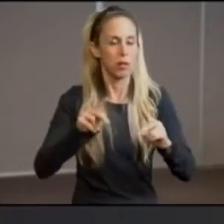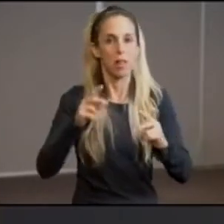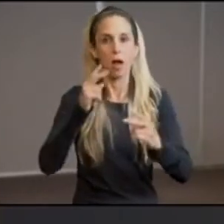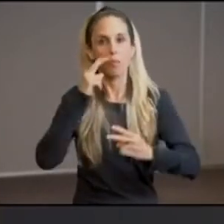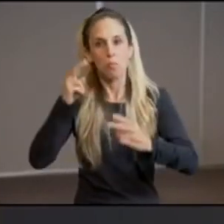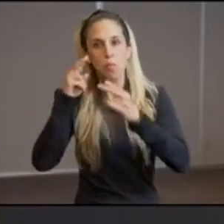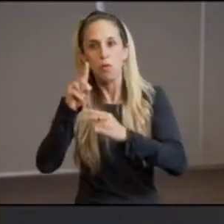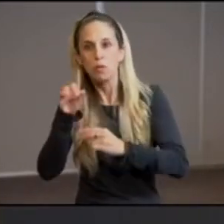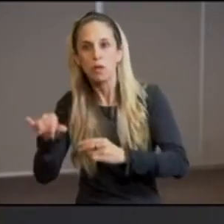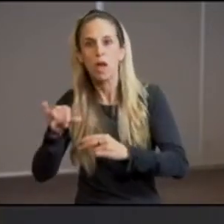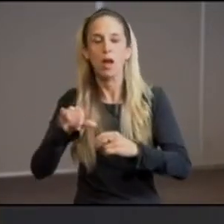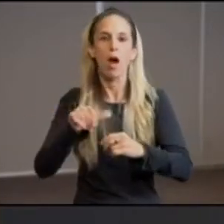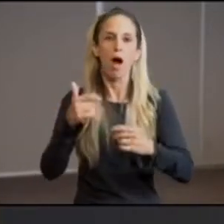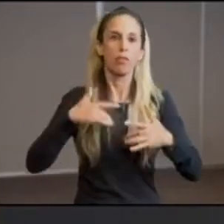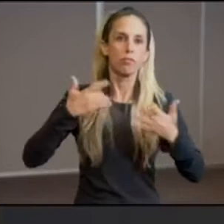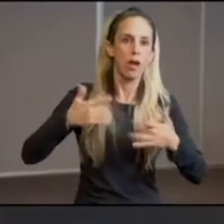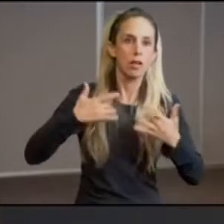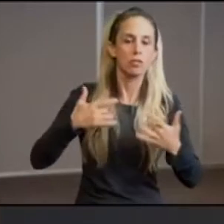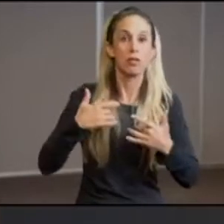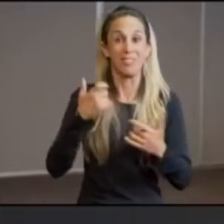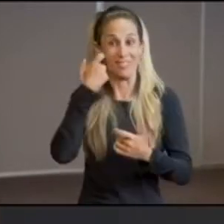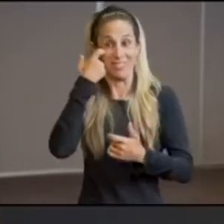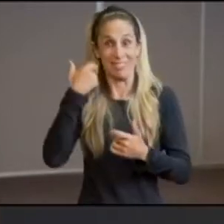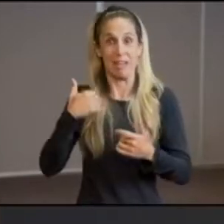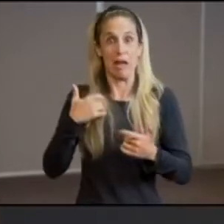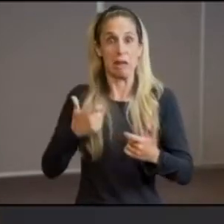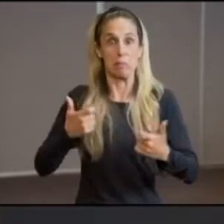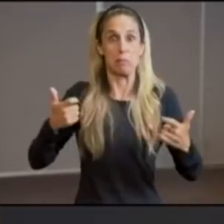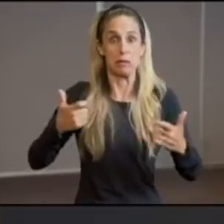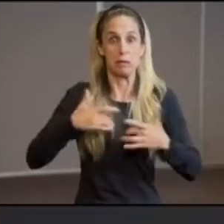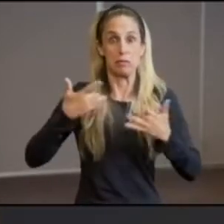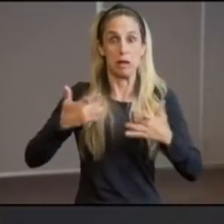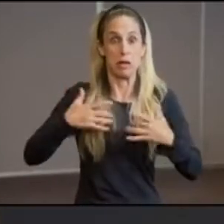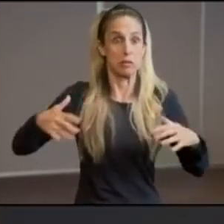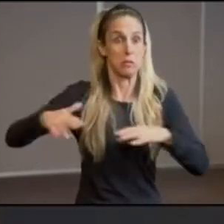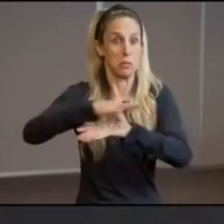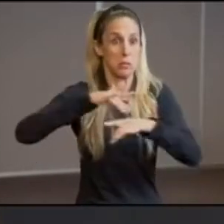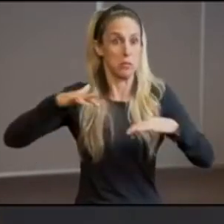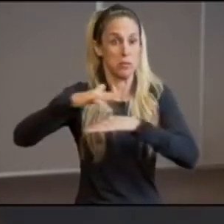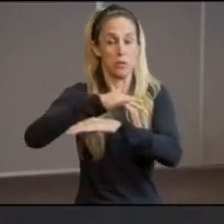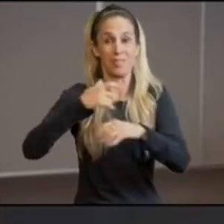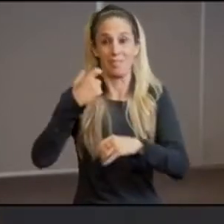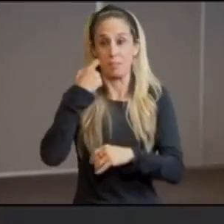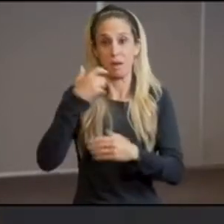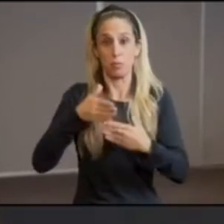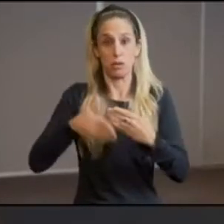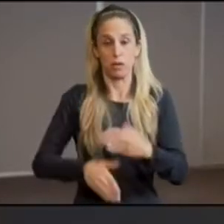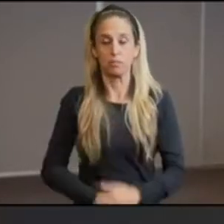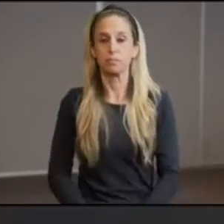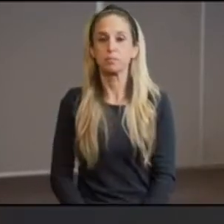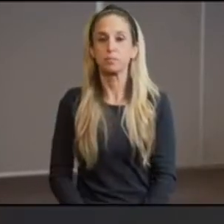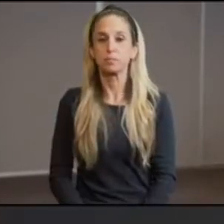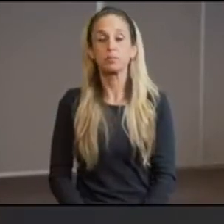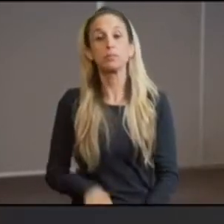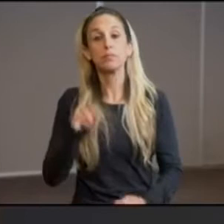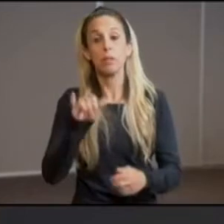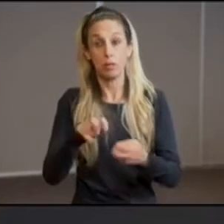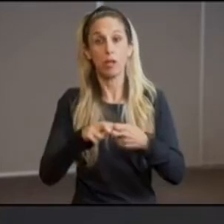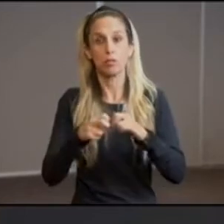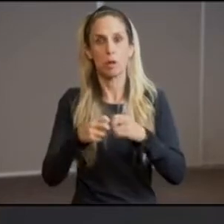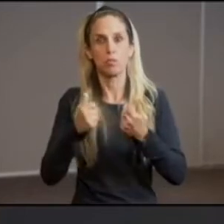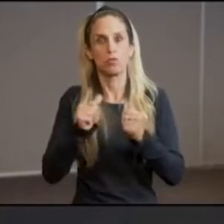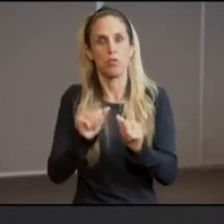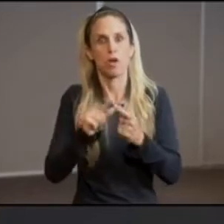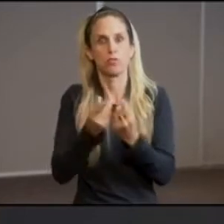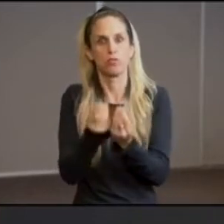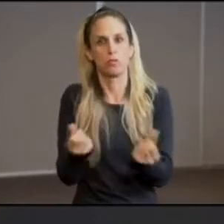time periods. We just had a lot of large gatherings over this last weekend. That's the problem that we're trying